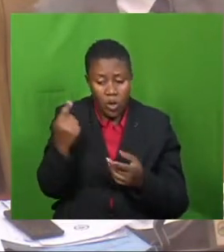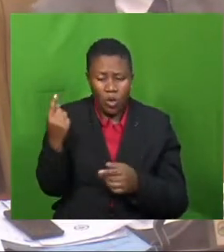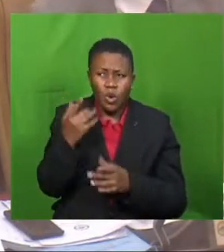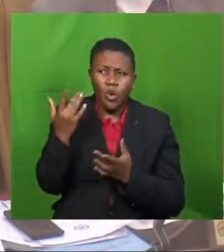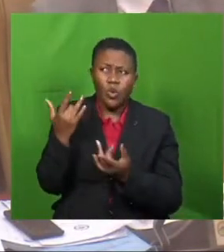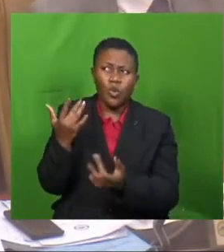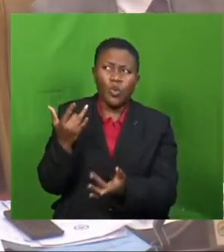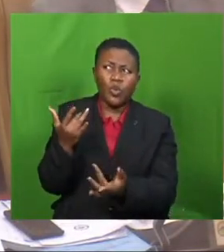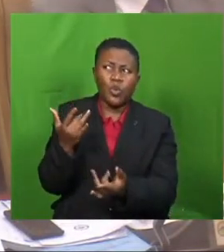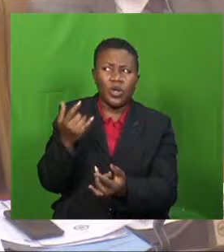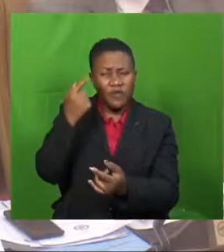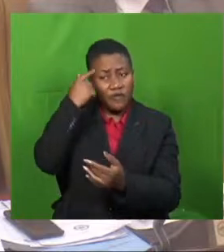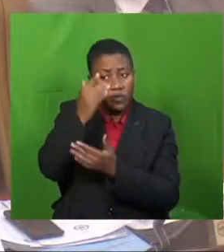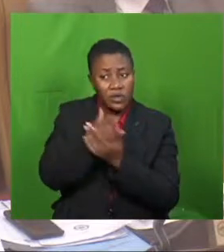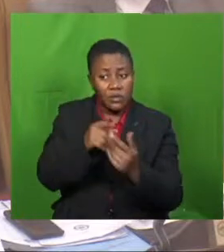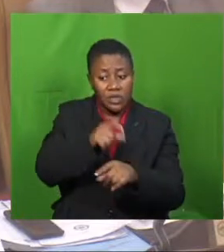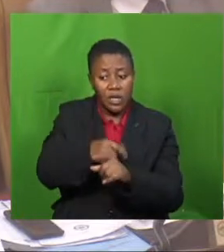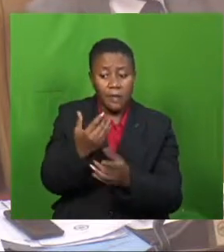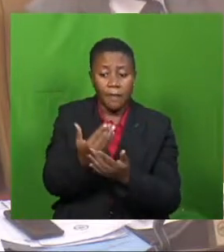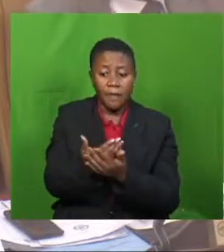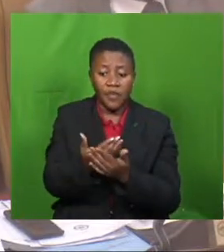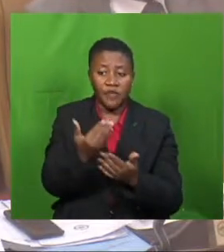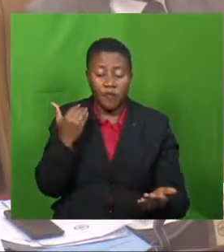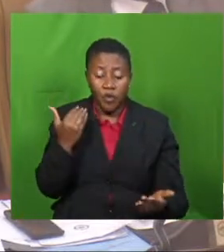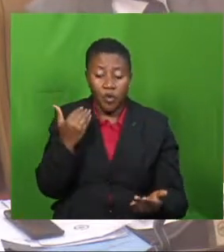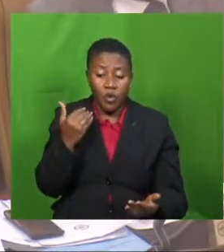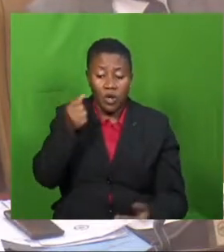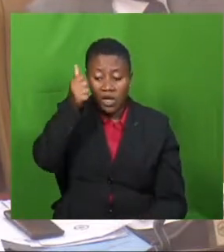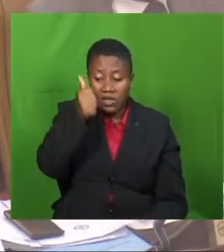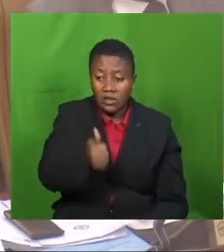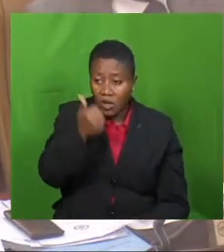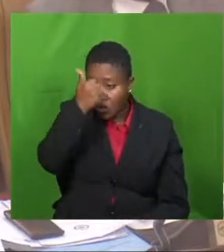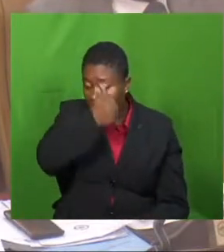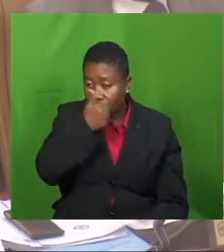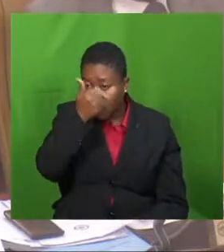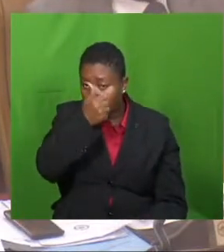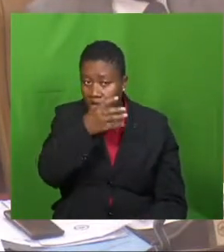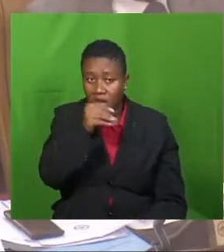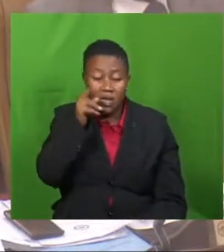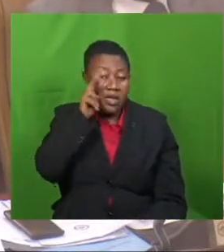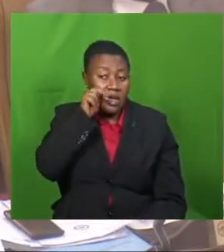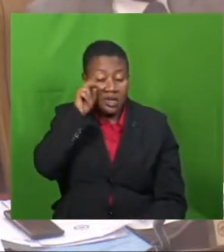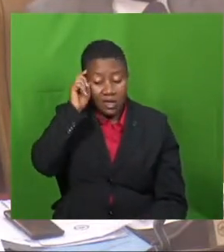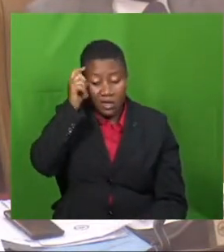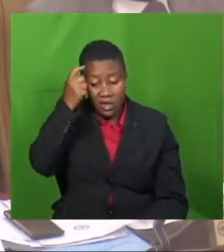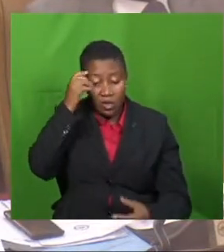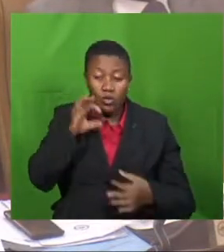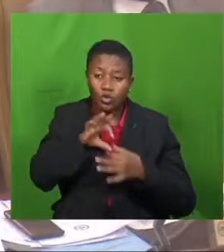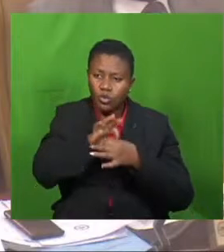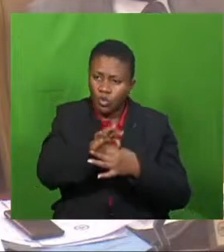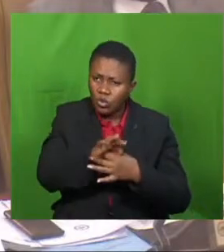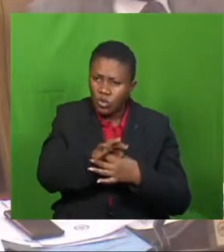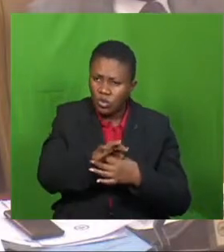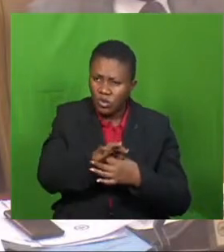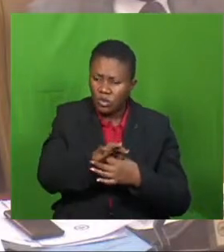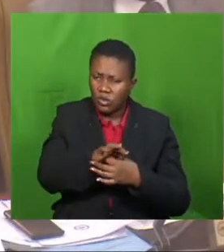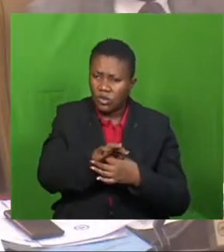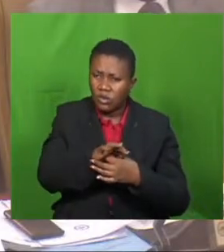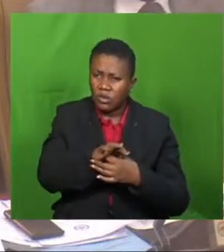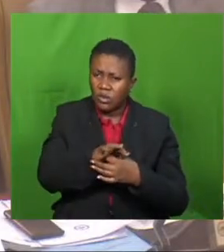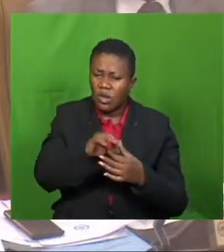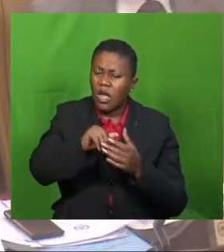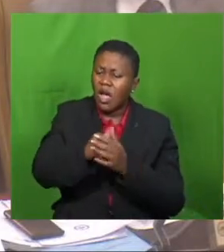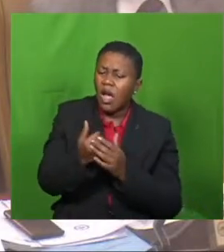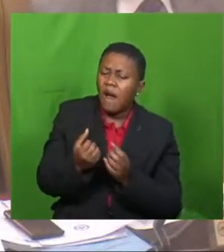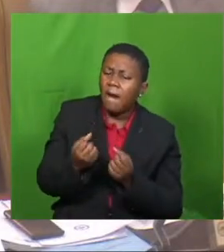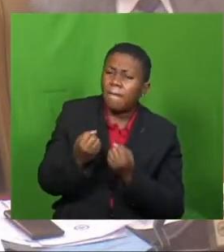South African government and Nigeria government committed into signing it. Beyond the signature, how many